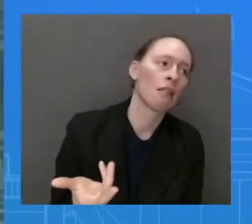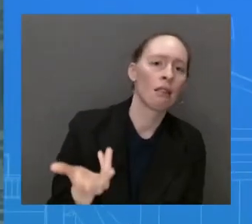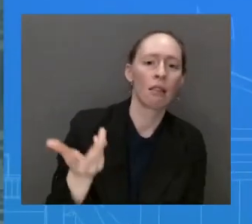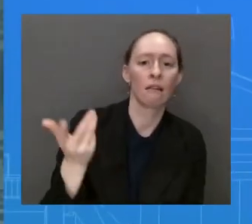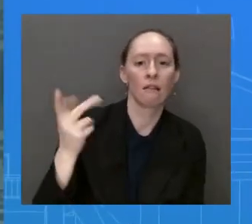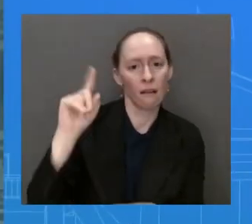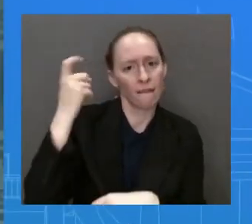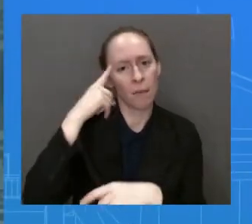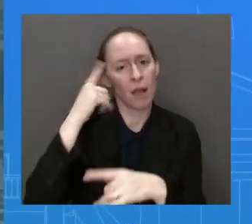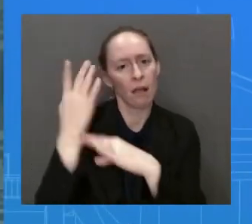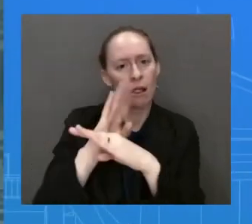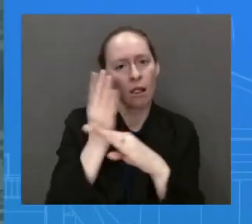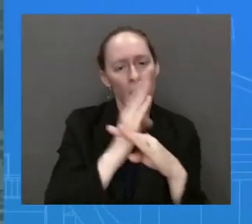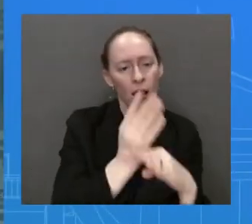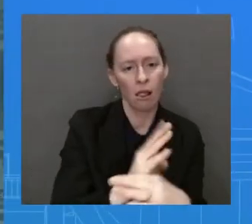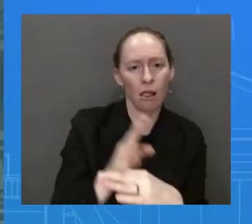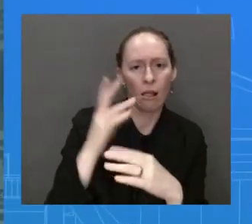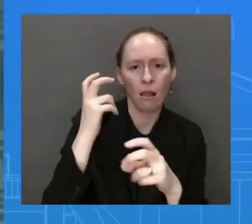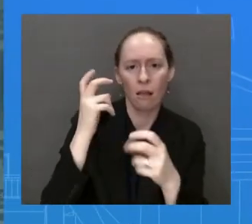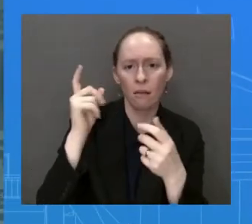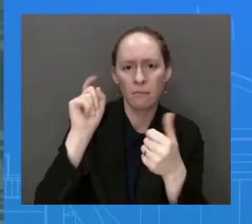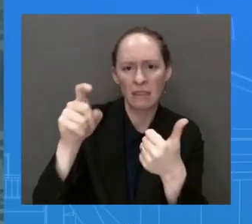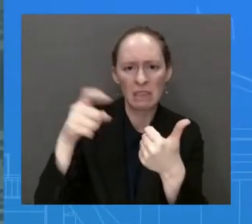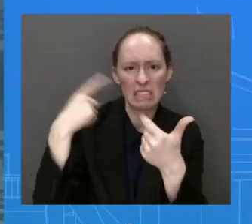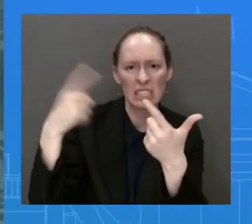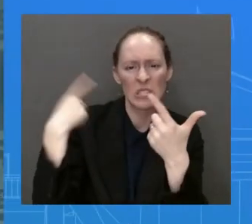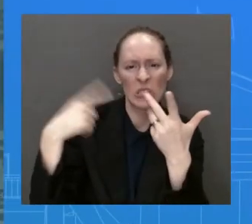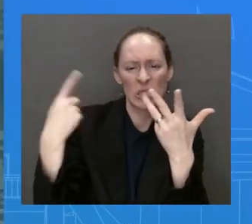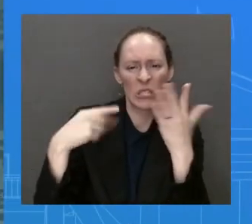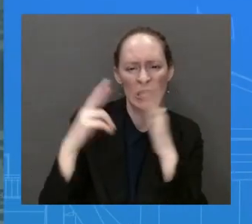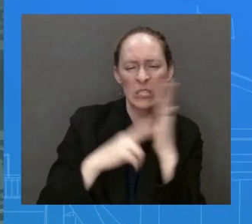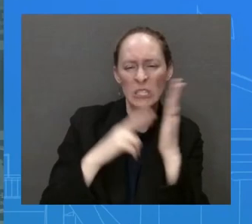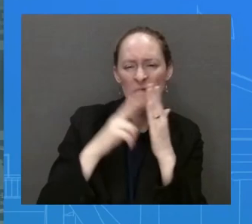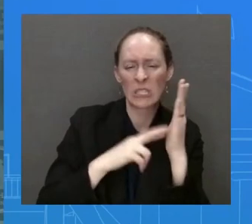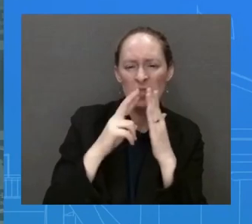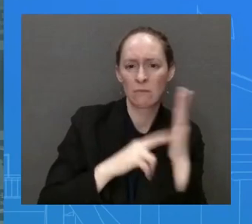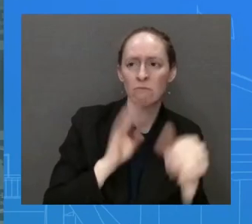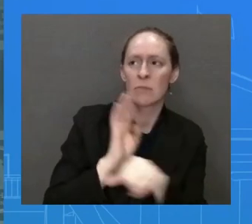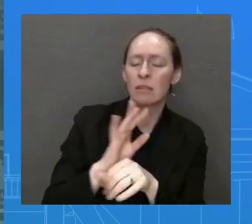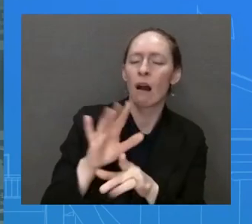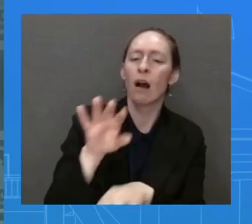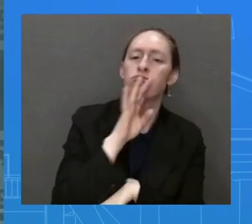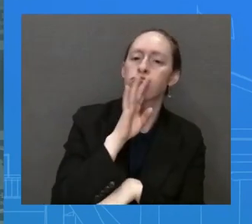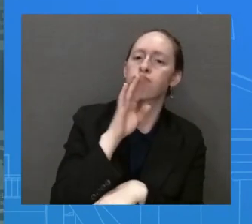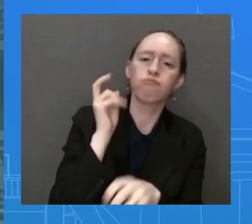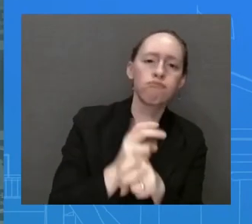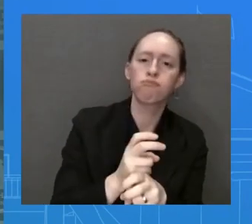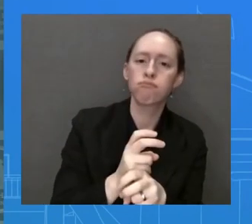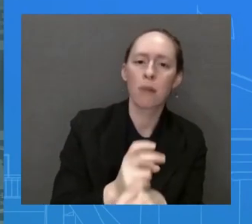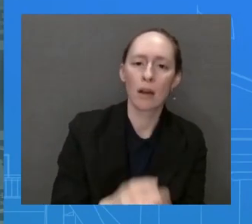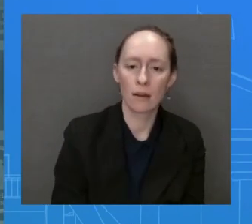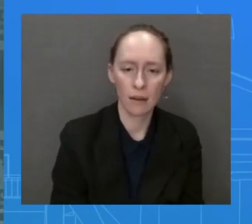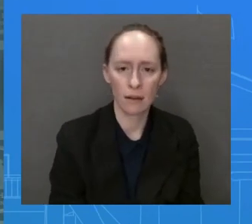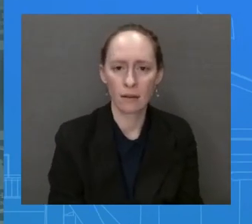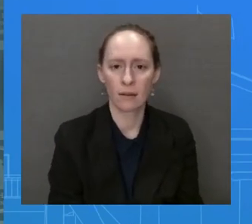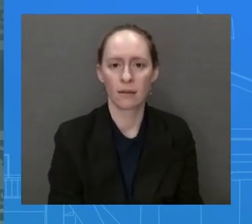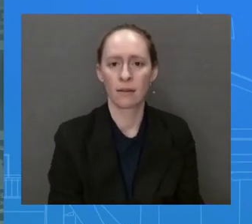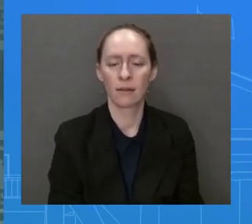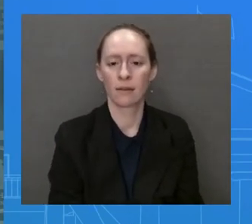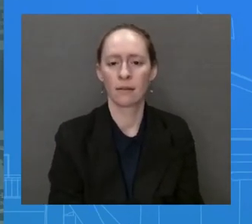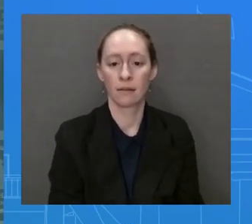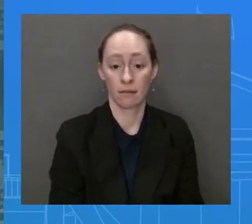I do. First thing, the president's first 2 years in office have been the best for job creation in history when you think